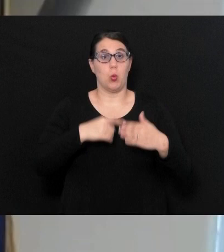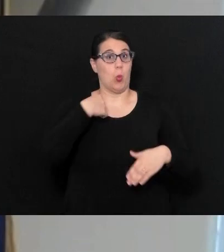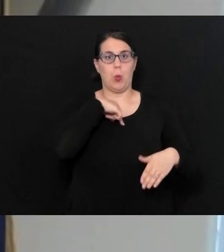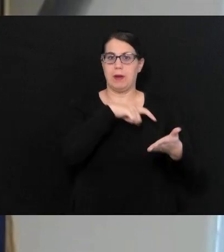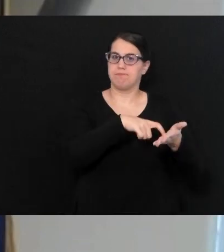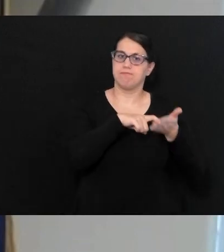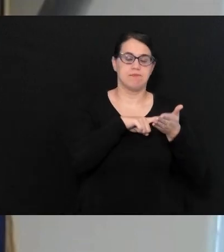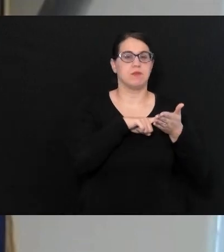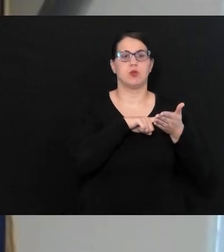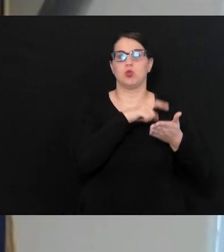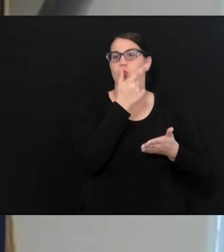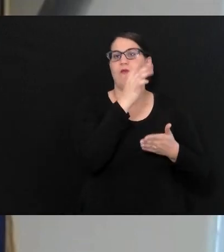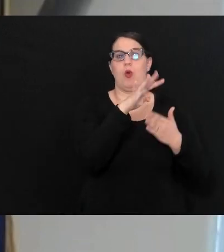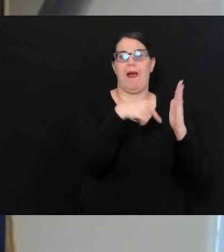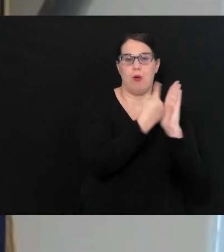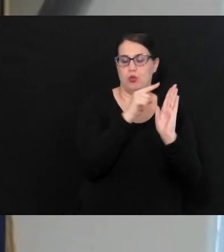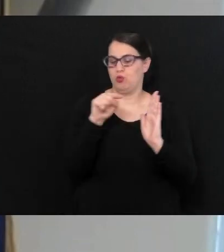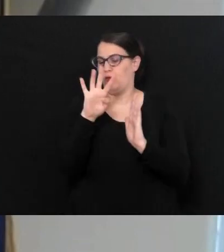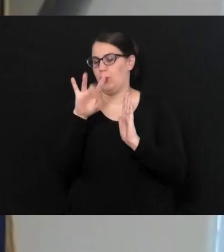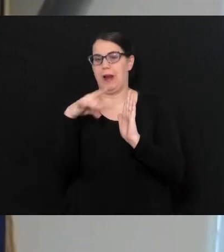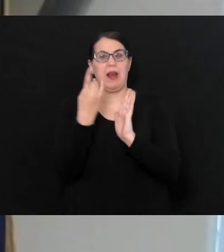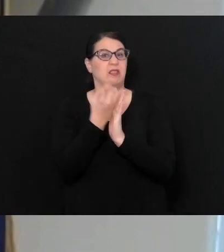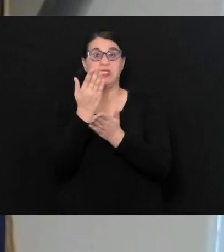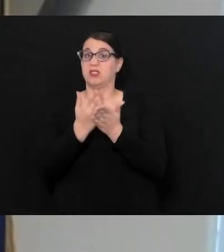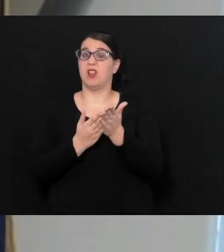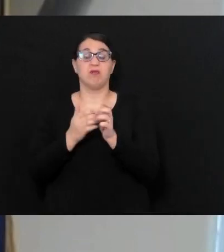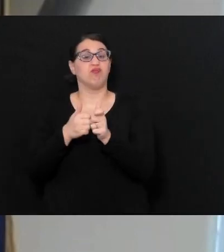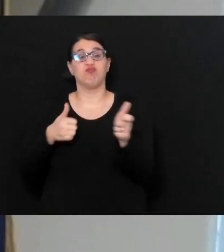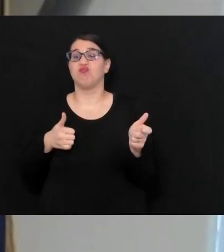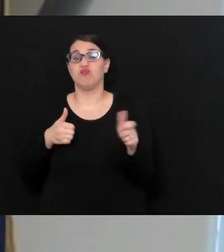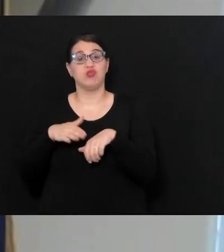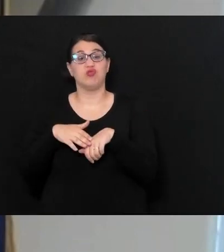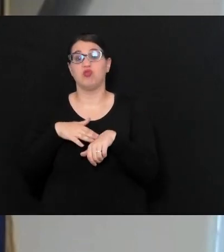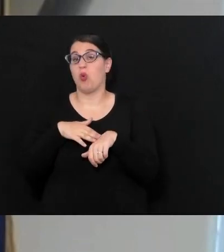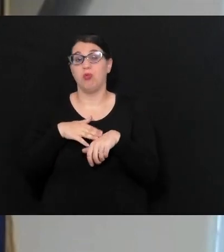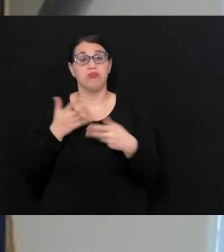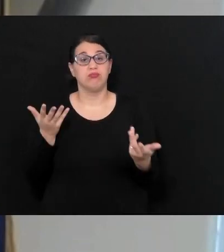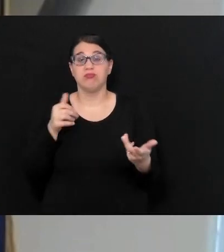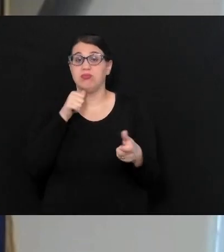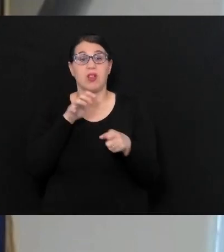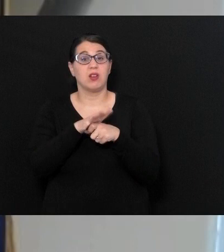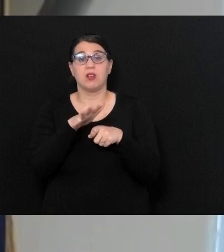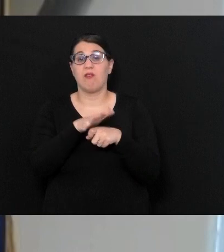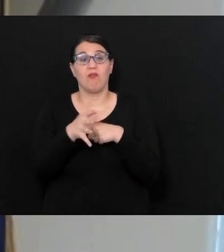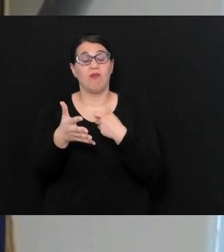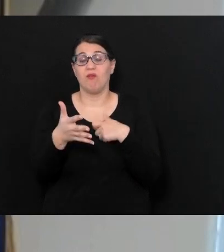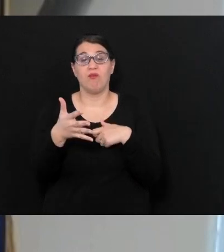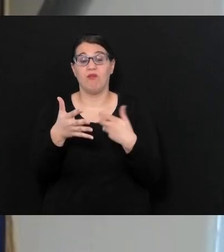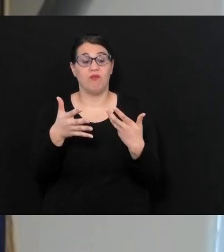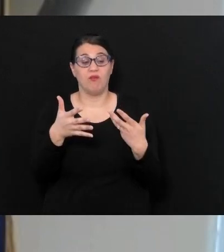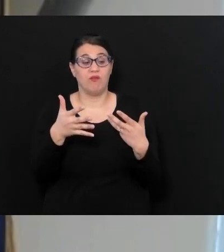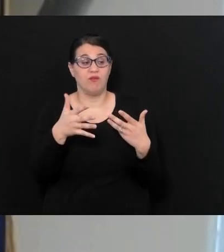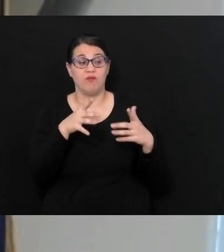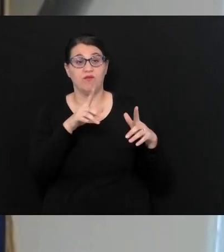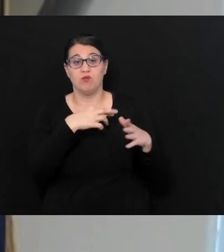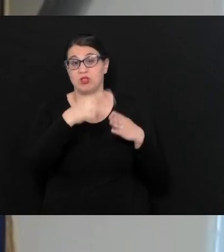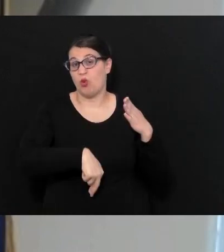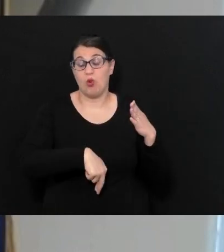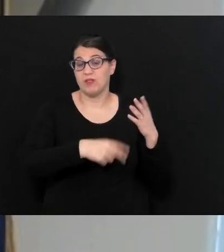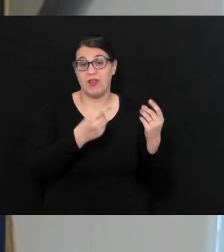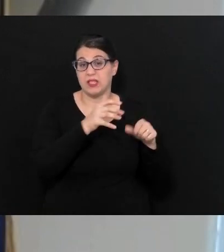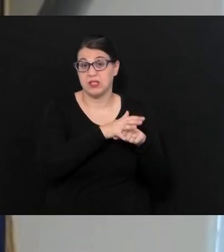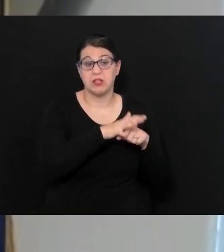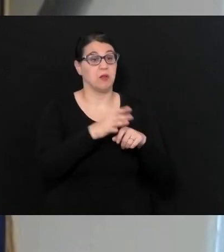have labs that are not responding appropriately in terms of the time turnaround time, then we're moving to labs